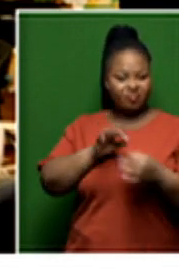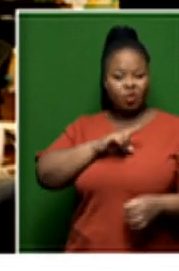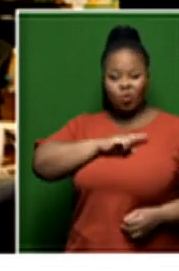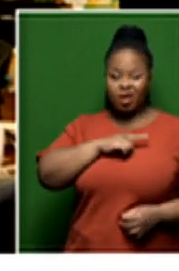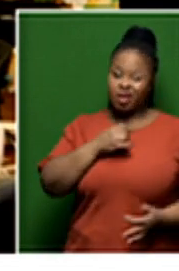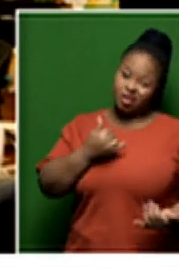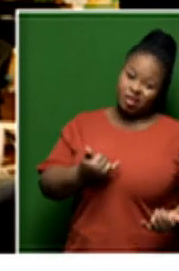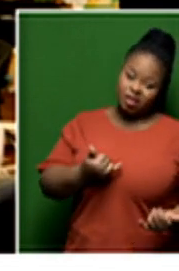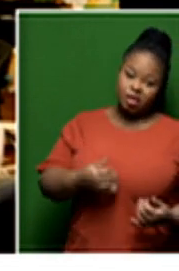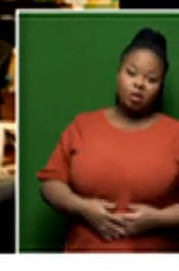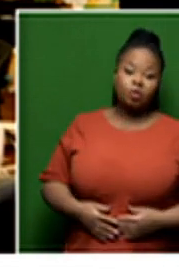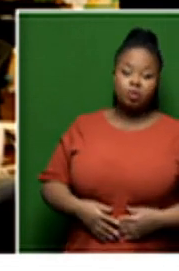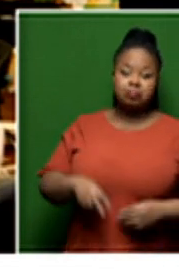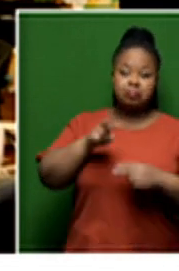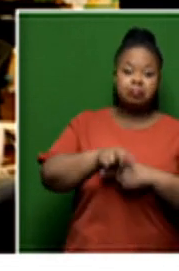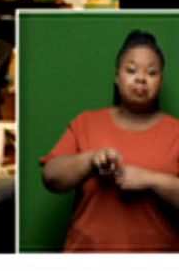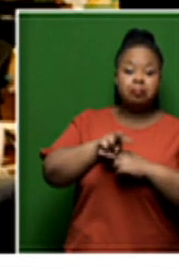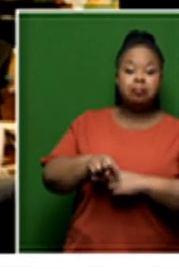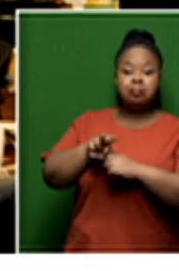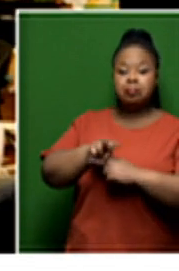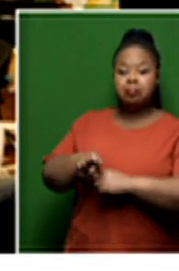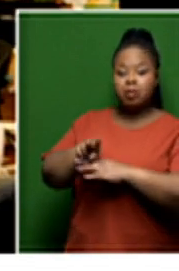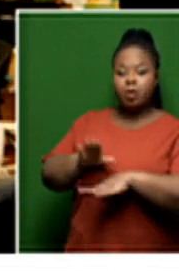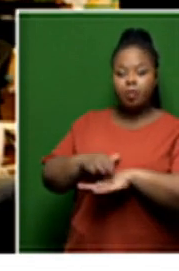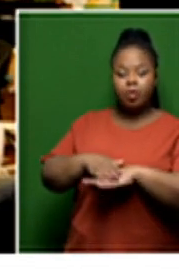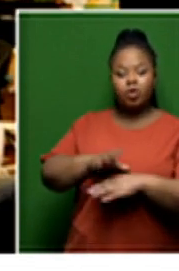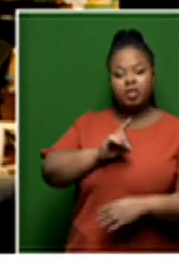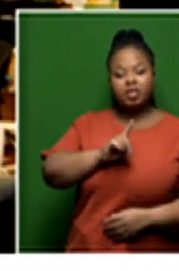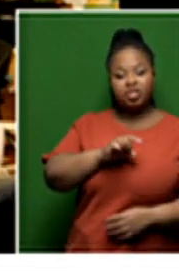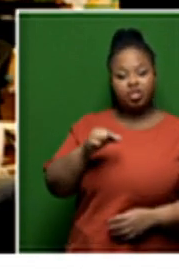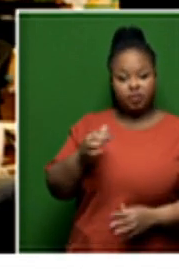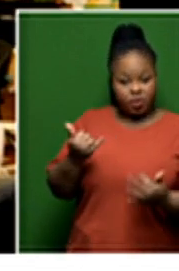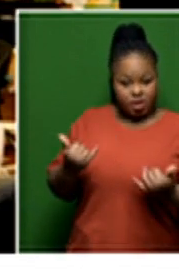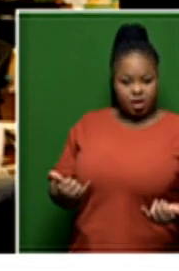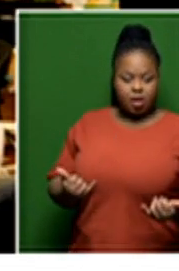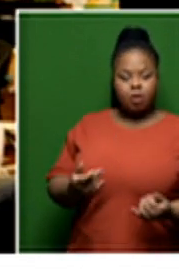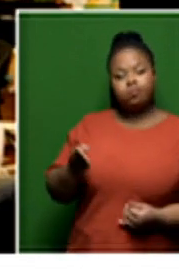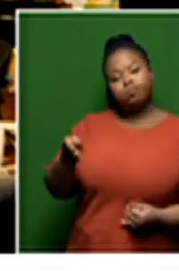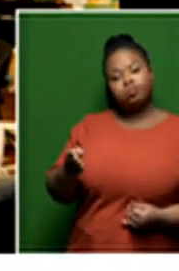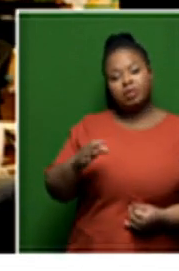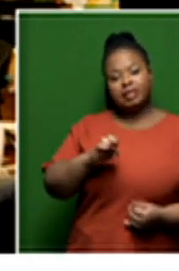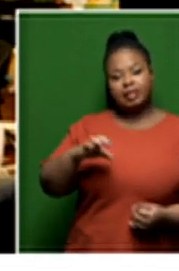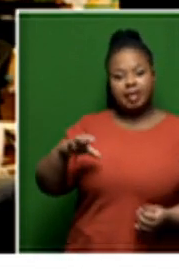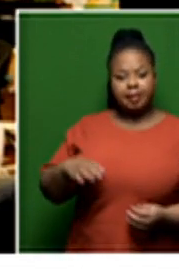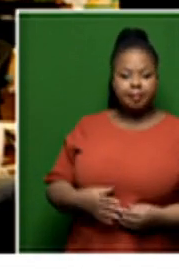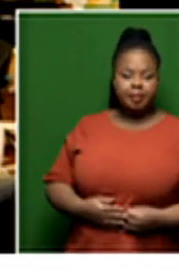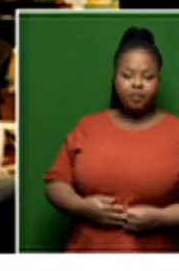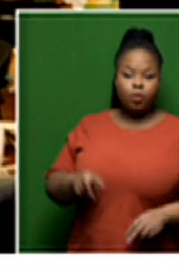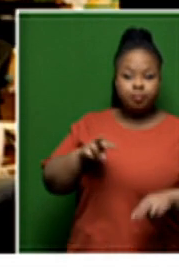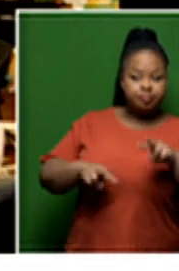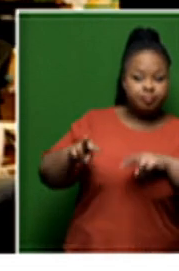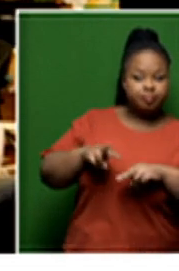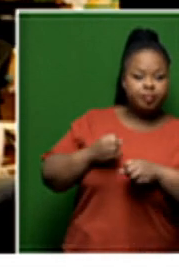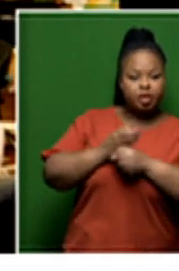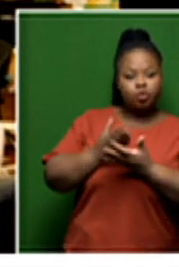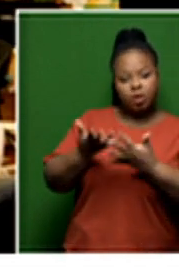there's increased monitoring. The Director General, as we speak, is in the Eastern Cape, making sure that the